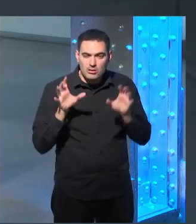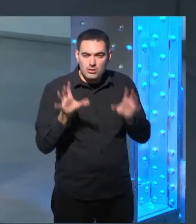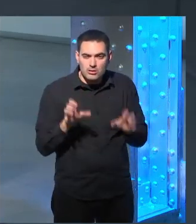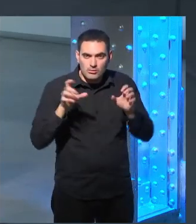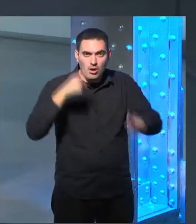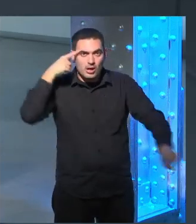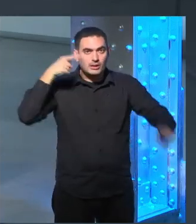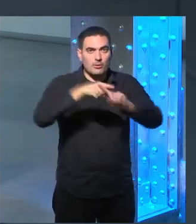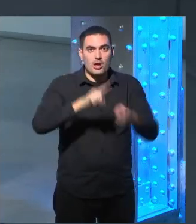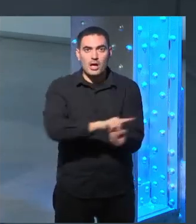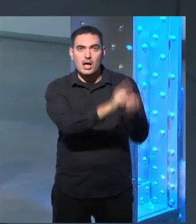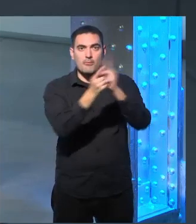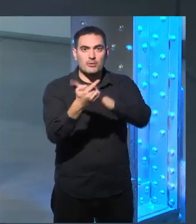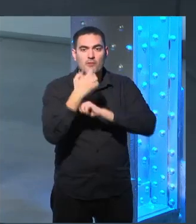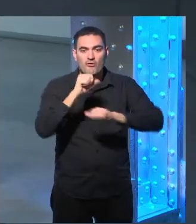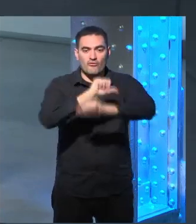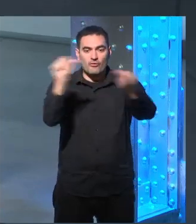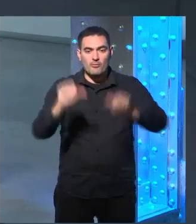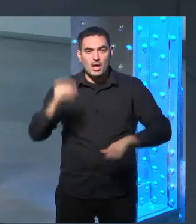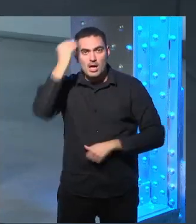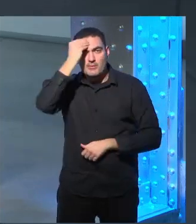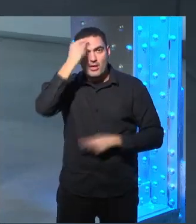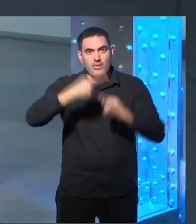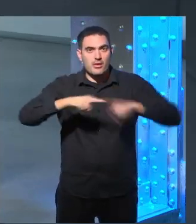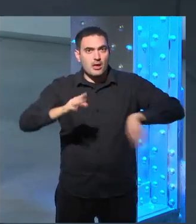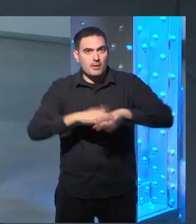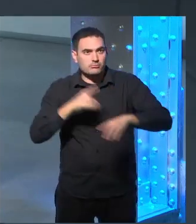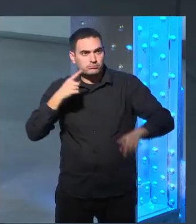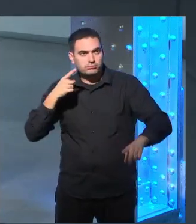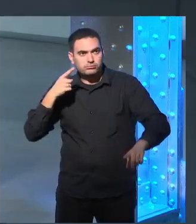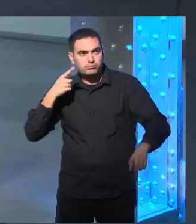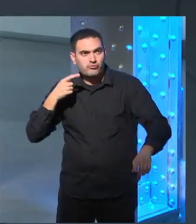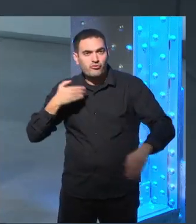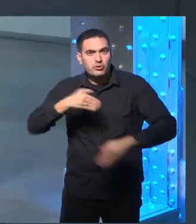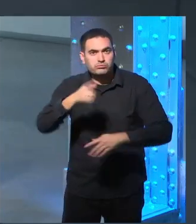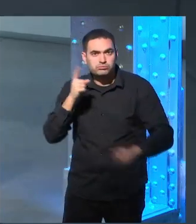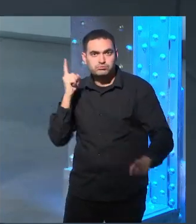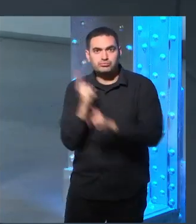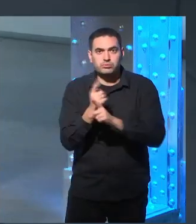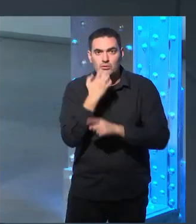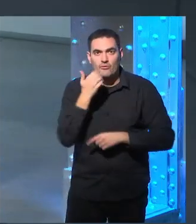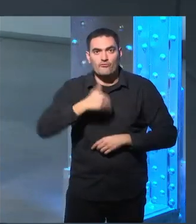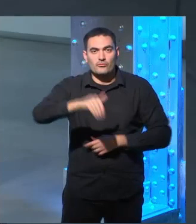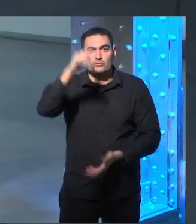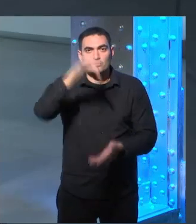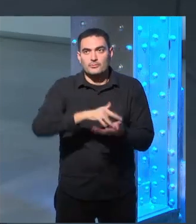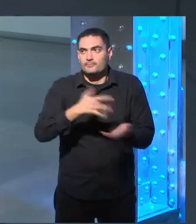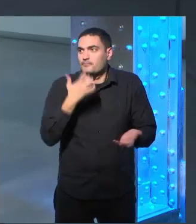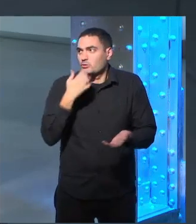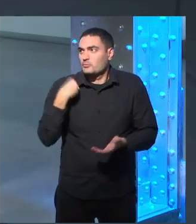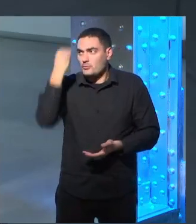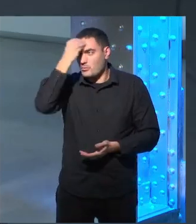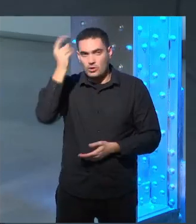learn to assimilate that change, that shift in the way of thinking that we are going to have to face in the